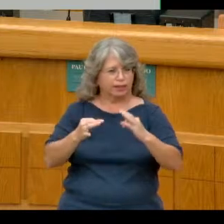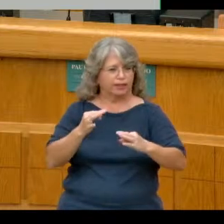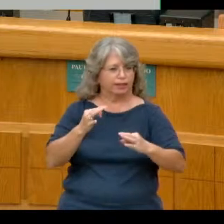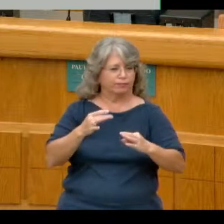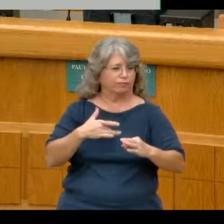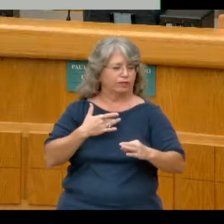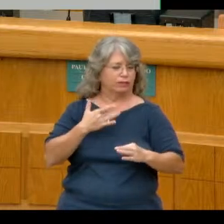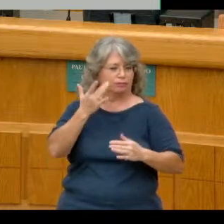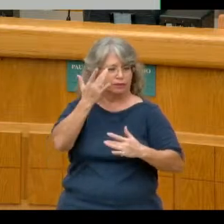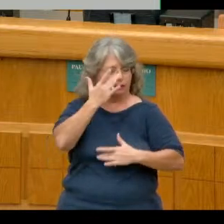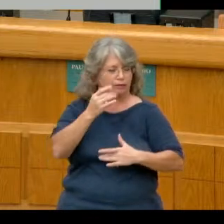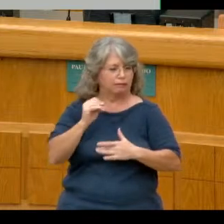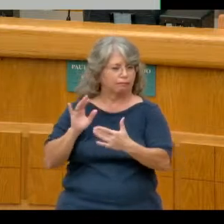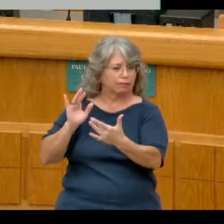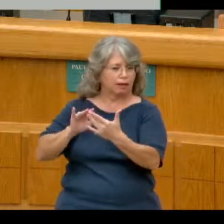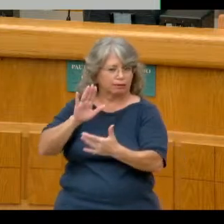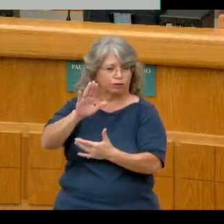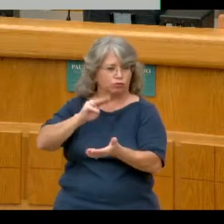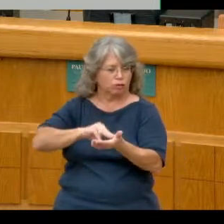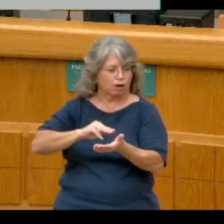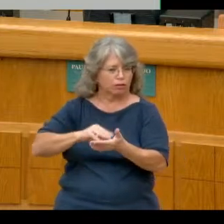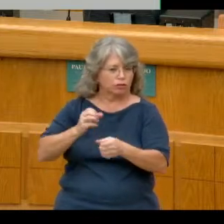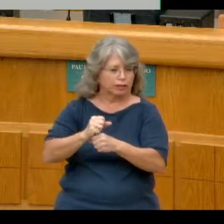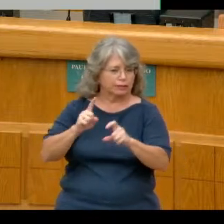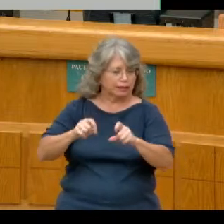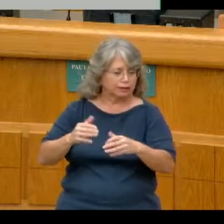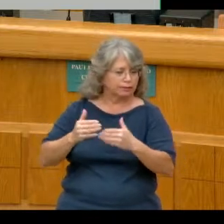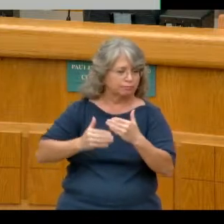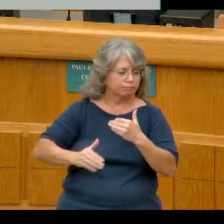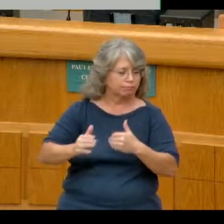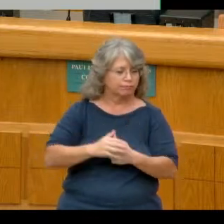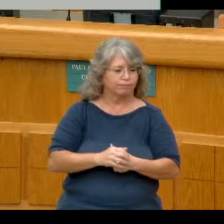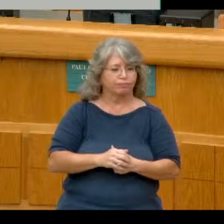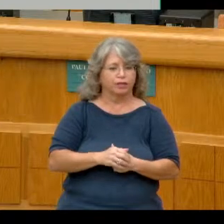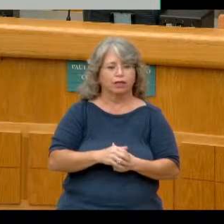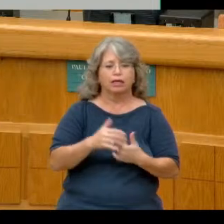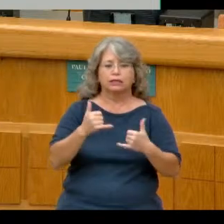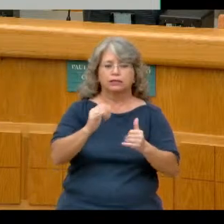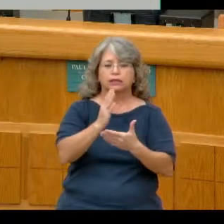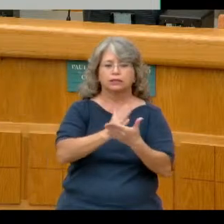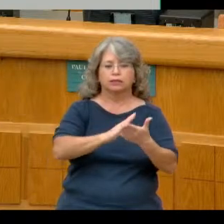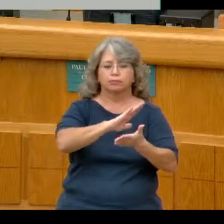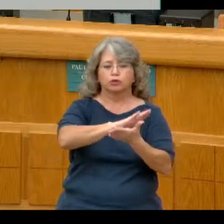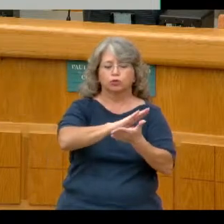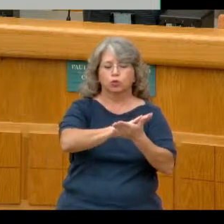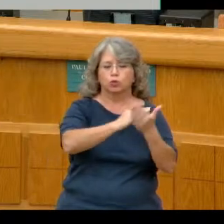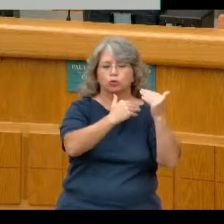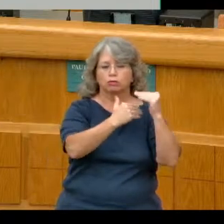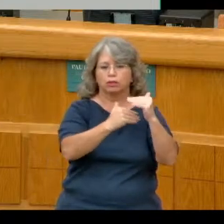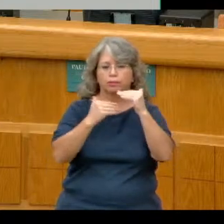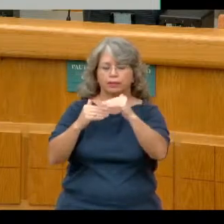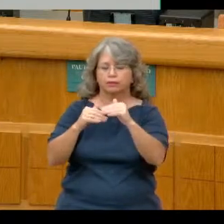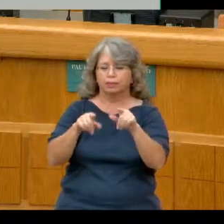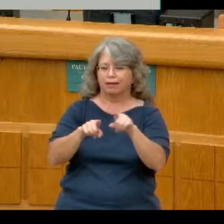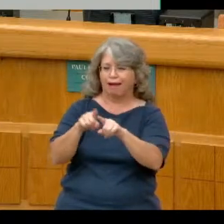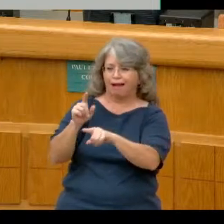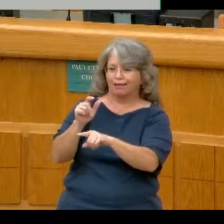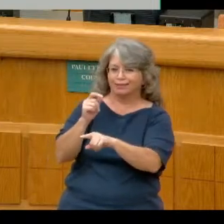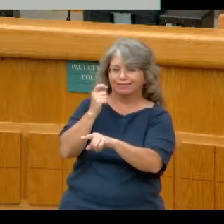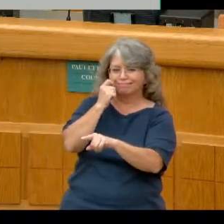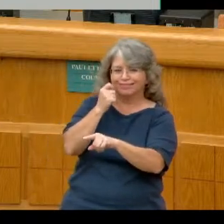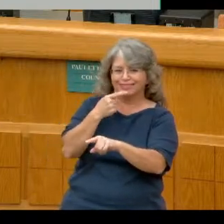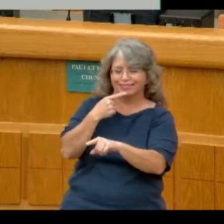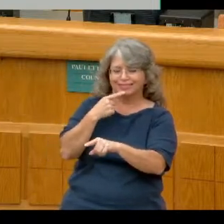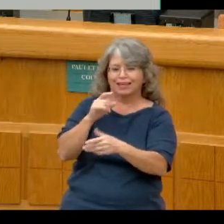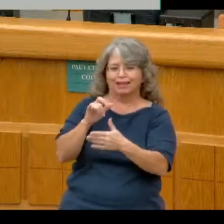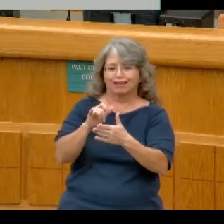Then contact your doctor, get tested, and go from there. There's school restrictions in place, but as Public Health Director Rodriguez said, that's